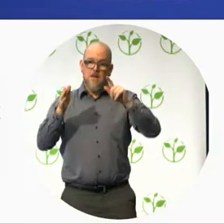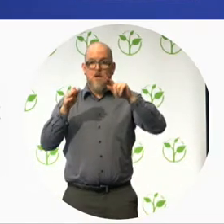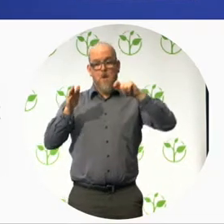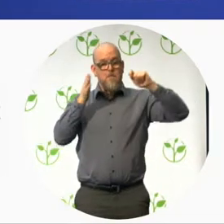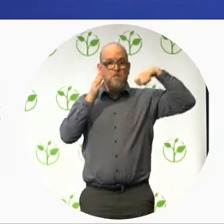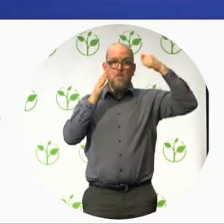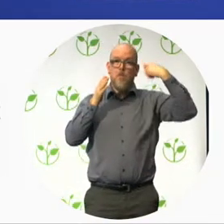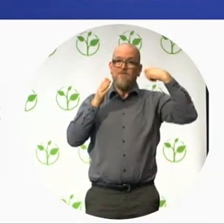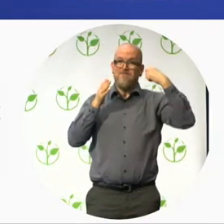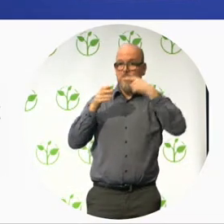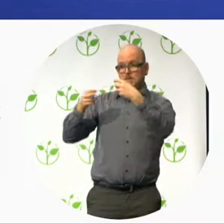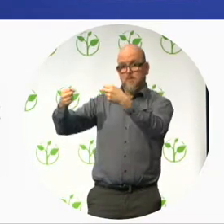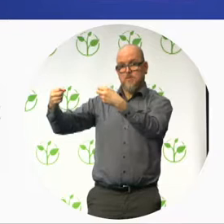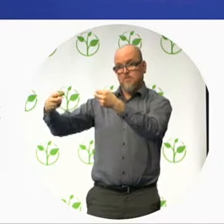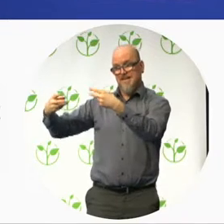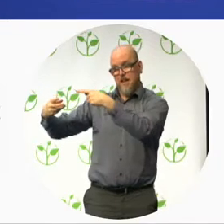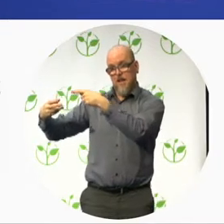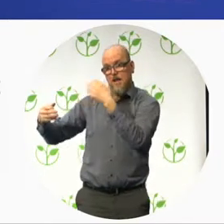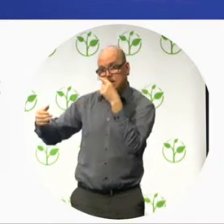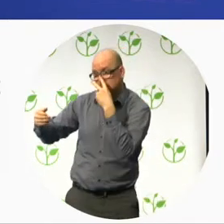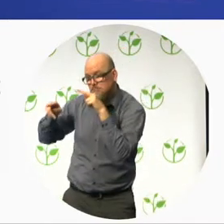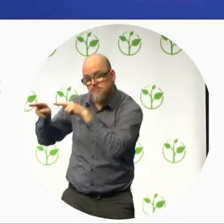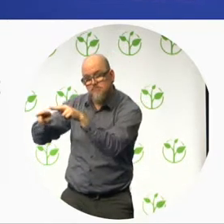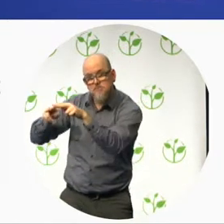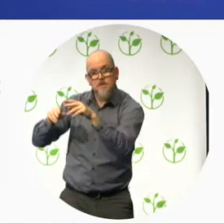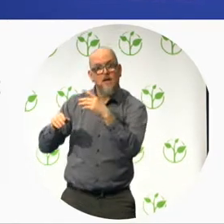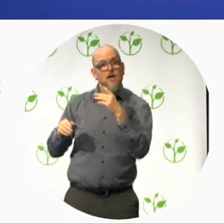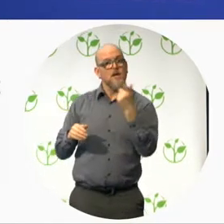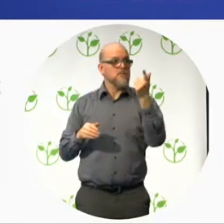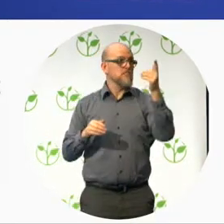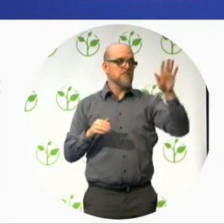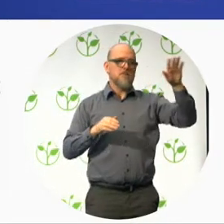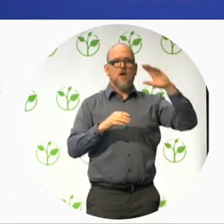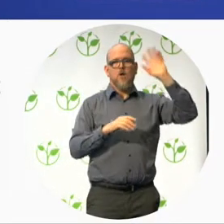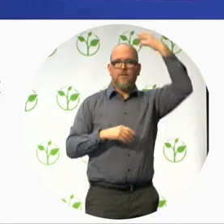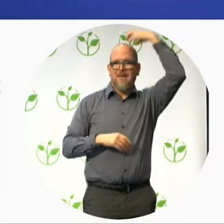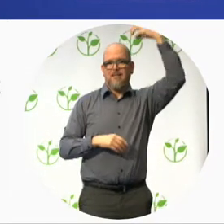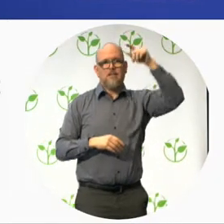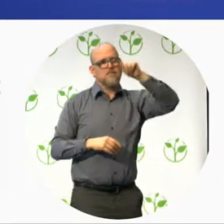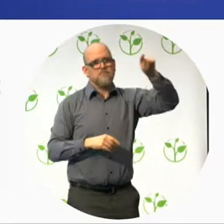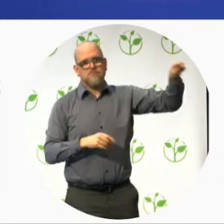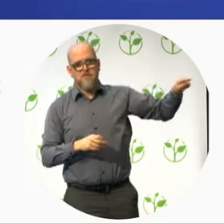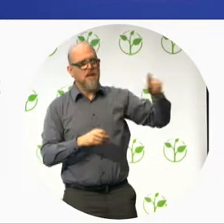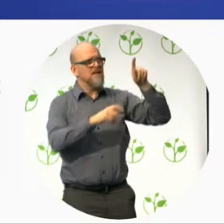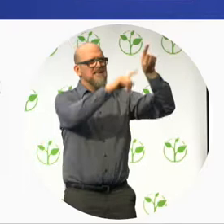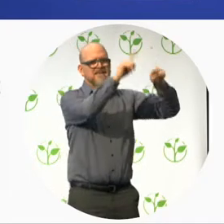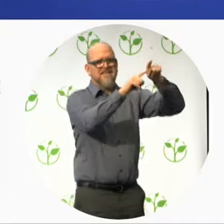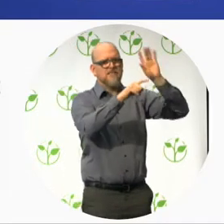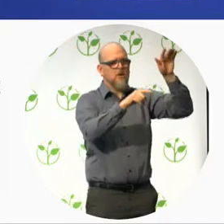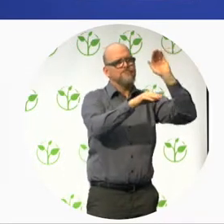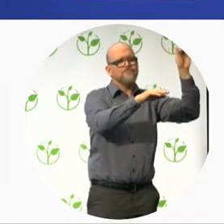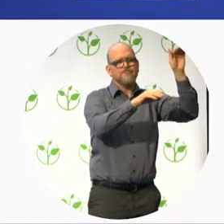content. The video content we caption is diverse. Some of it is unclassified, some of it is labeled